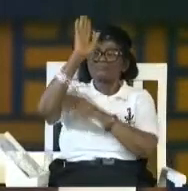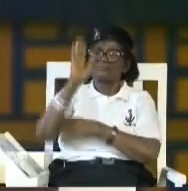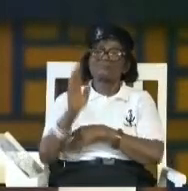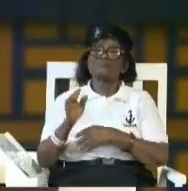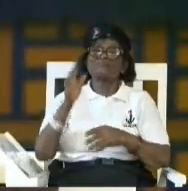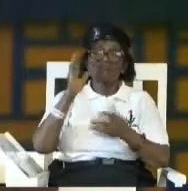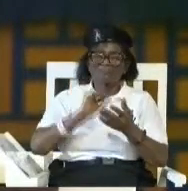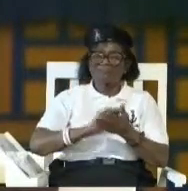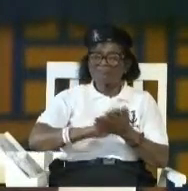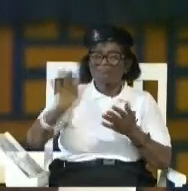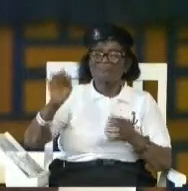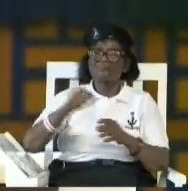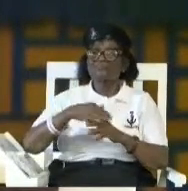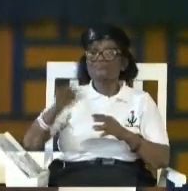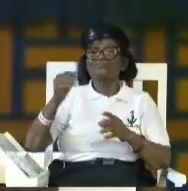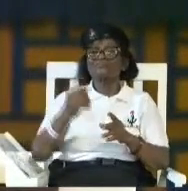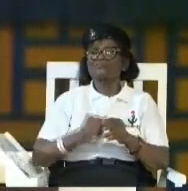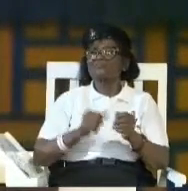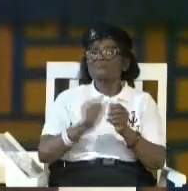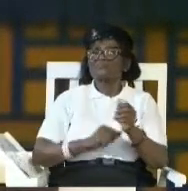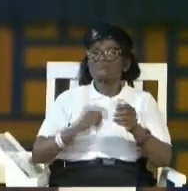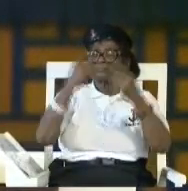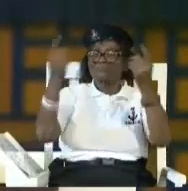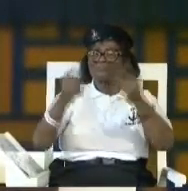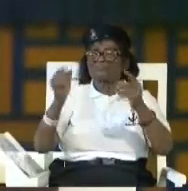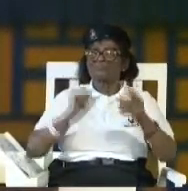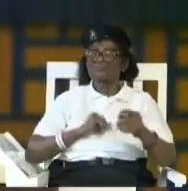Wipe away every sin I've ever committed.